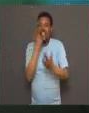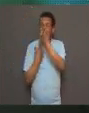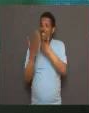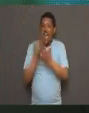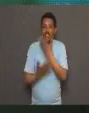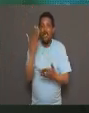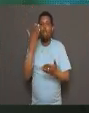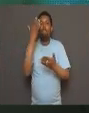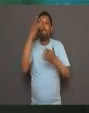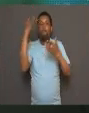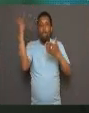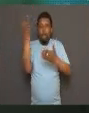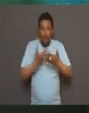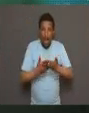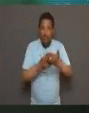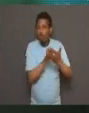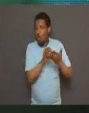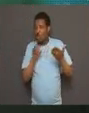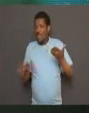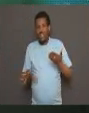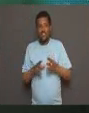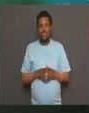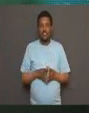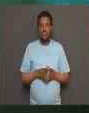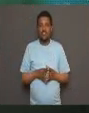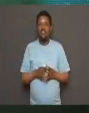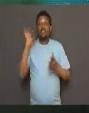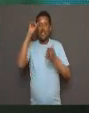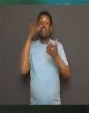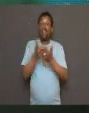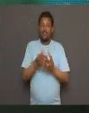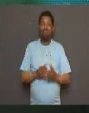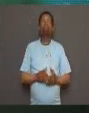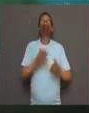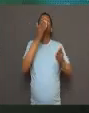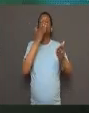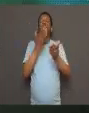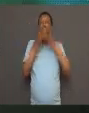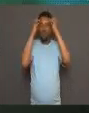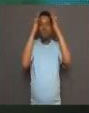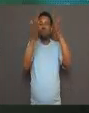Next time, we will discuss map projection.